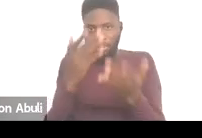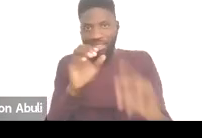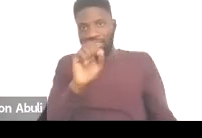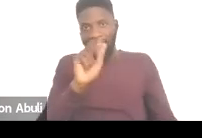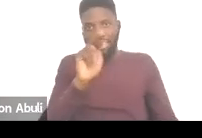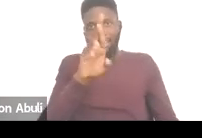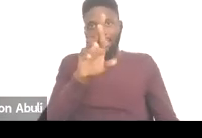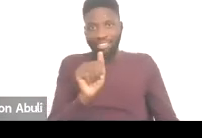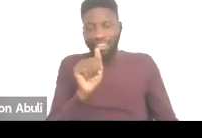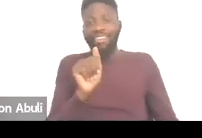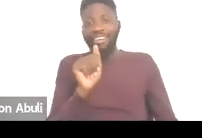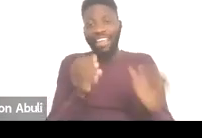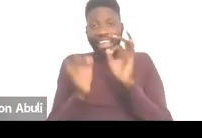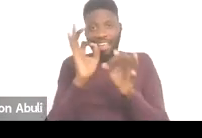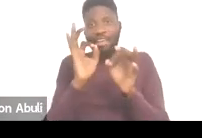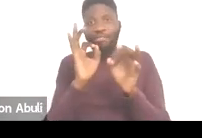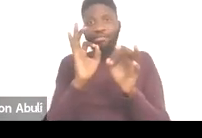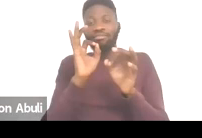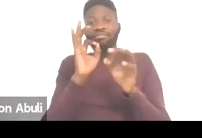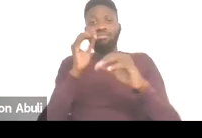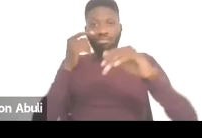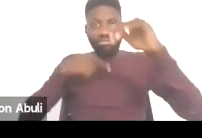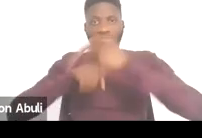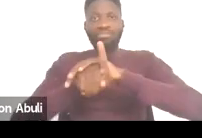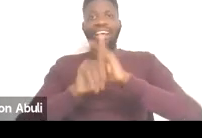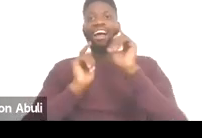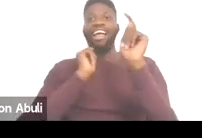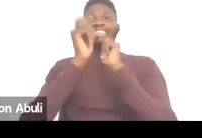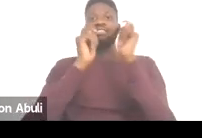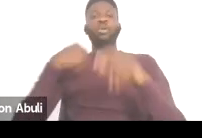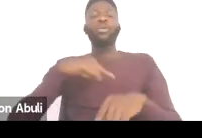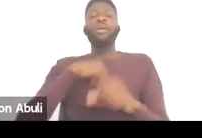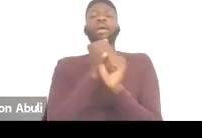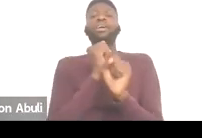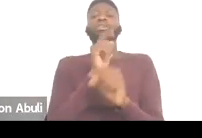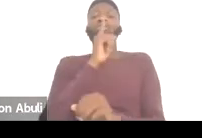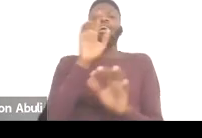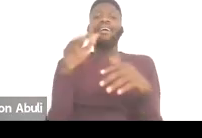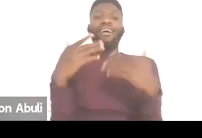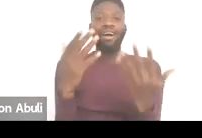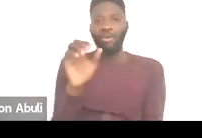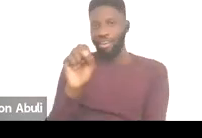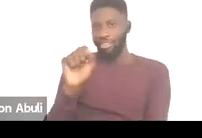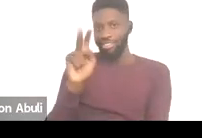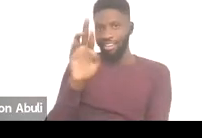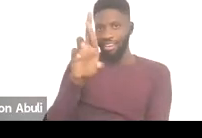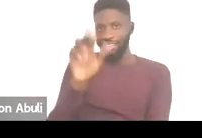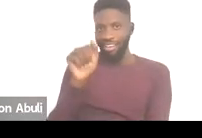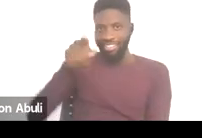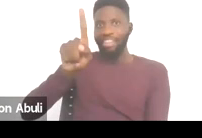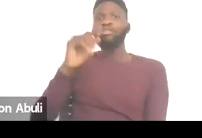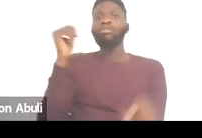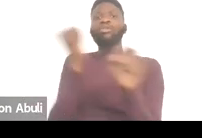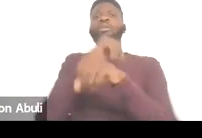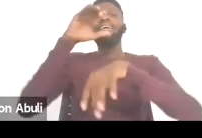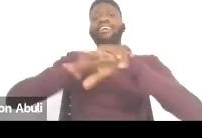Sandra akiingia kwa your interview, to make sure that Sandra is able to get that job, that she's